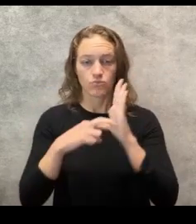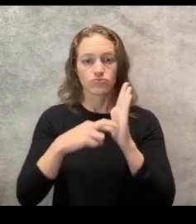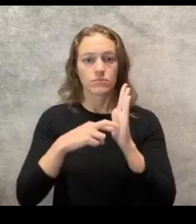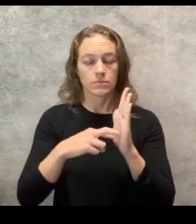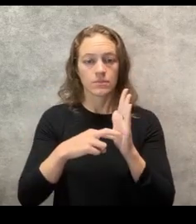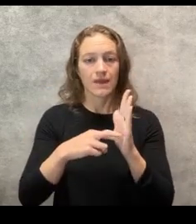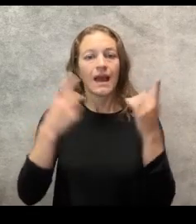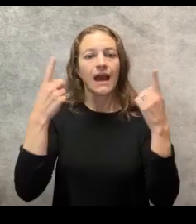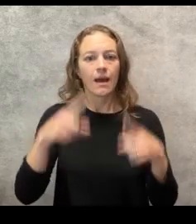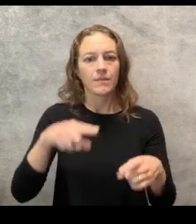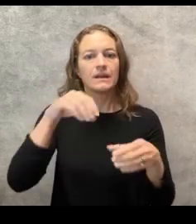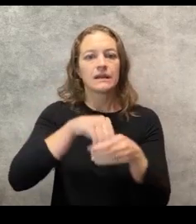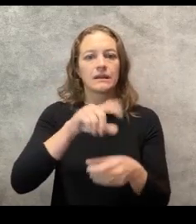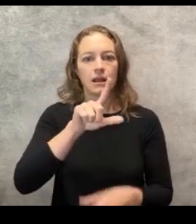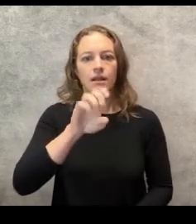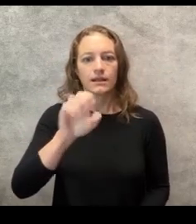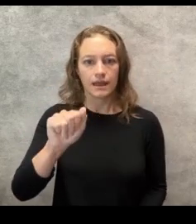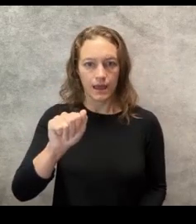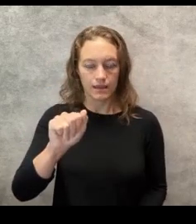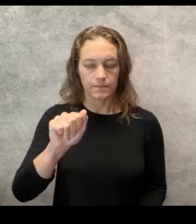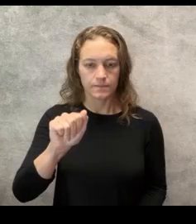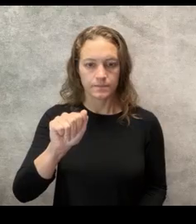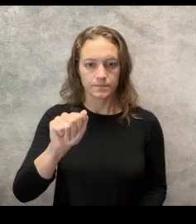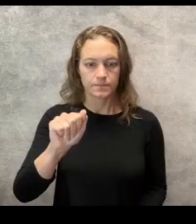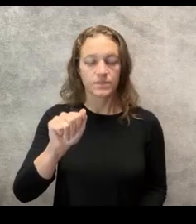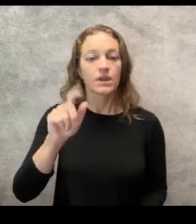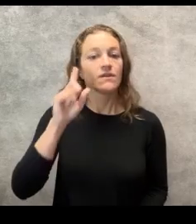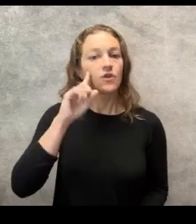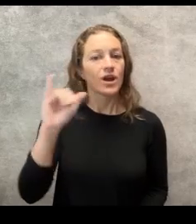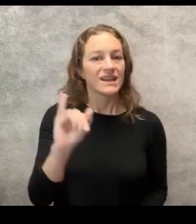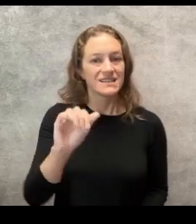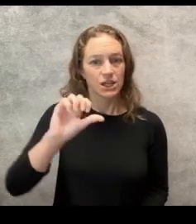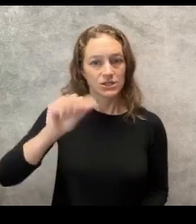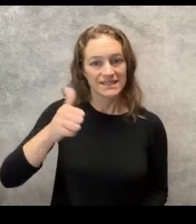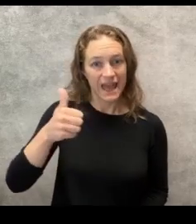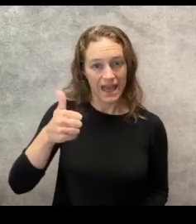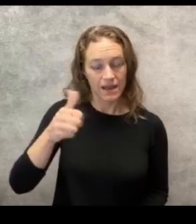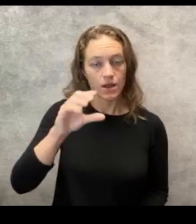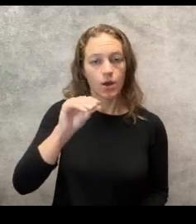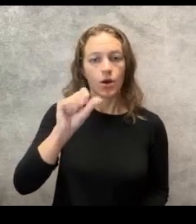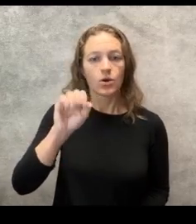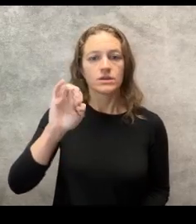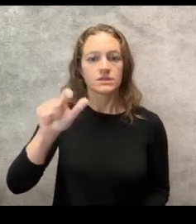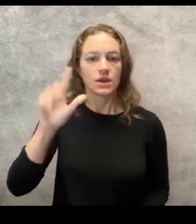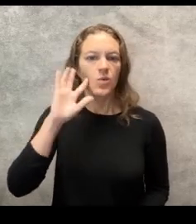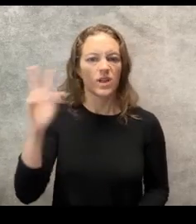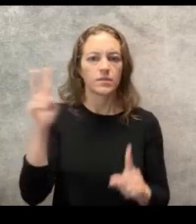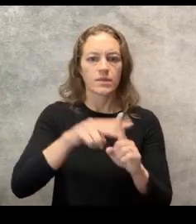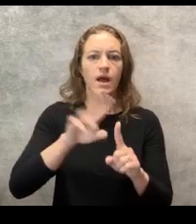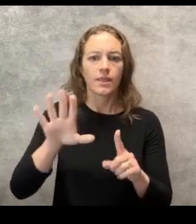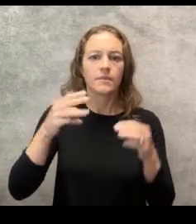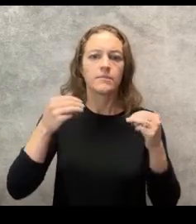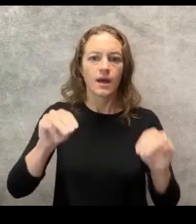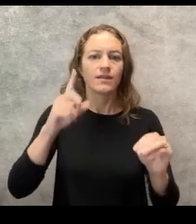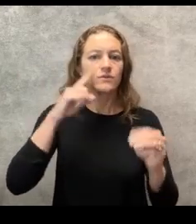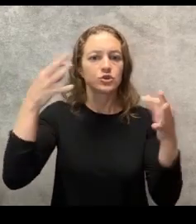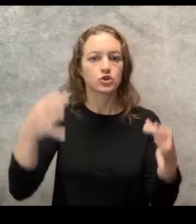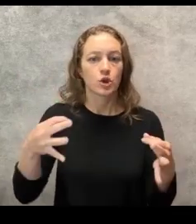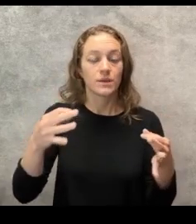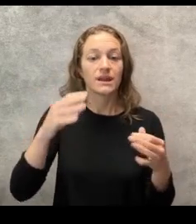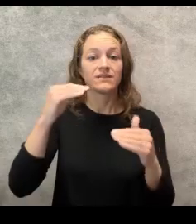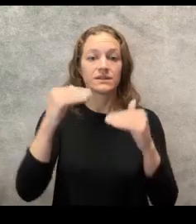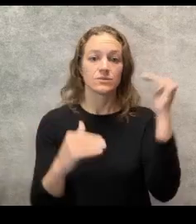the LEAs. For Indicator 10, OSEAL applies this methodology to determine if